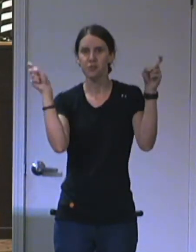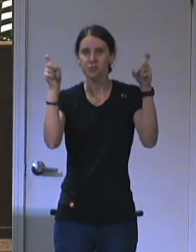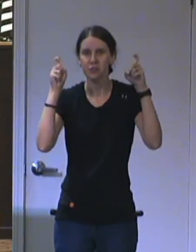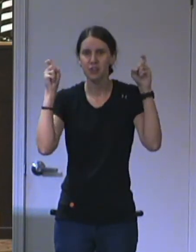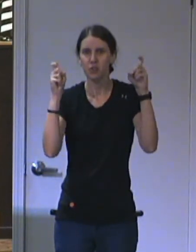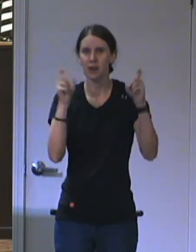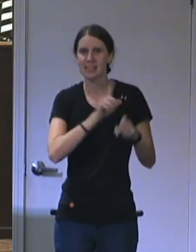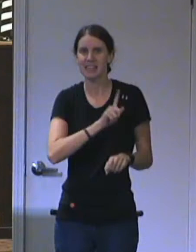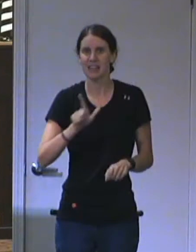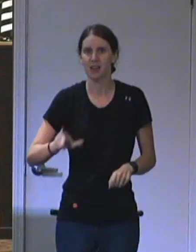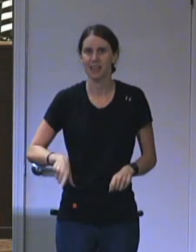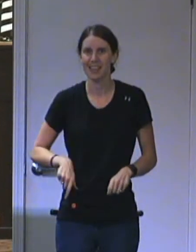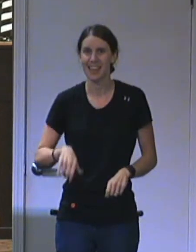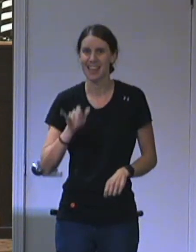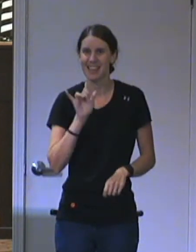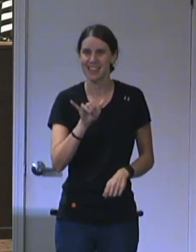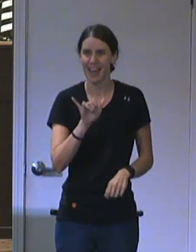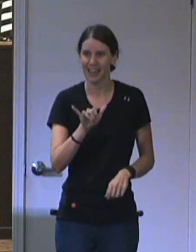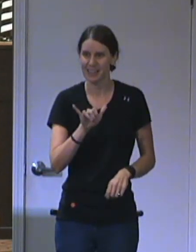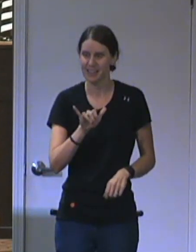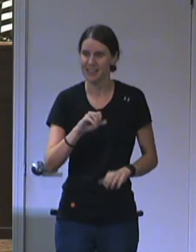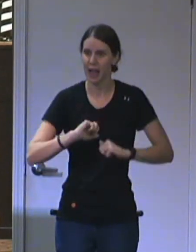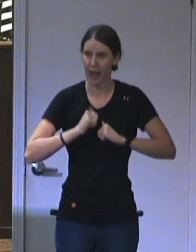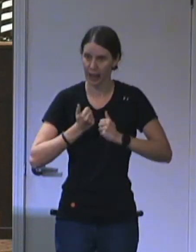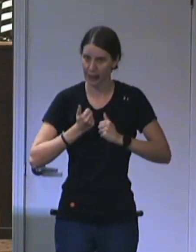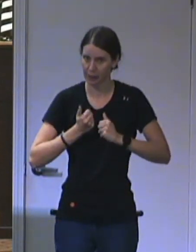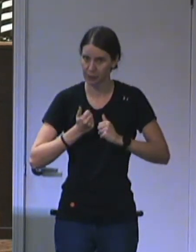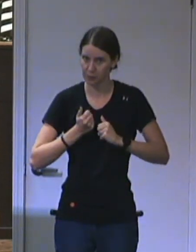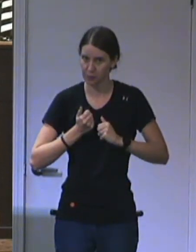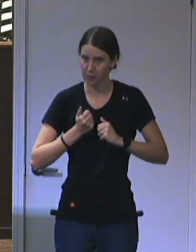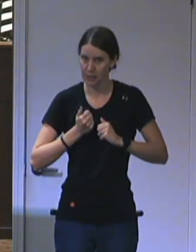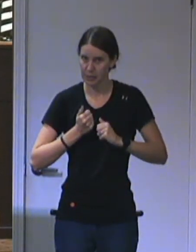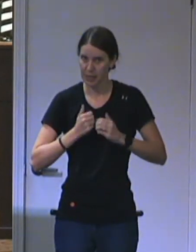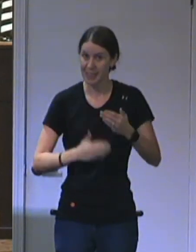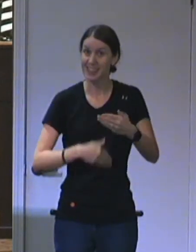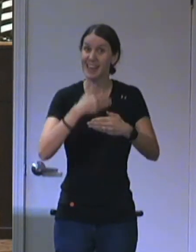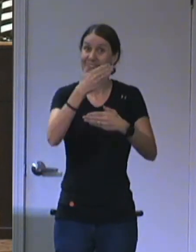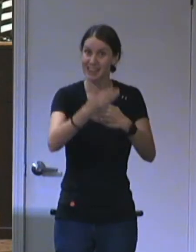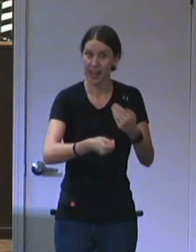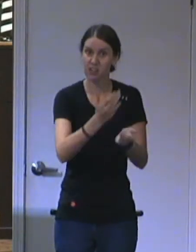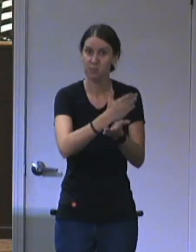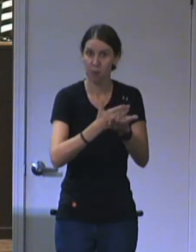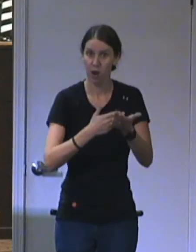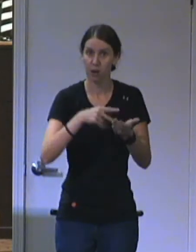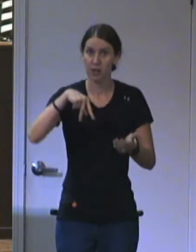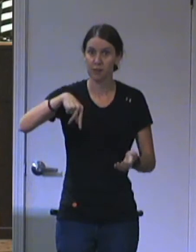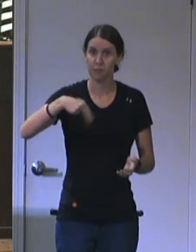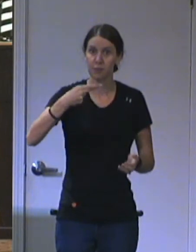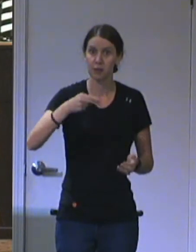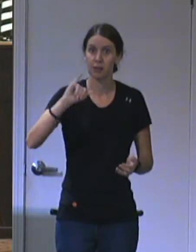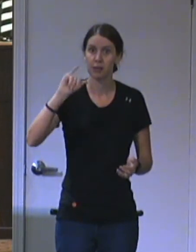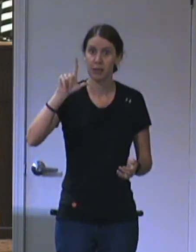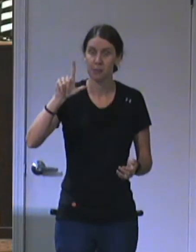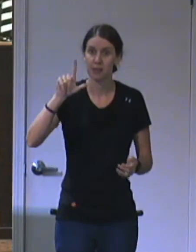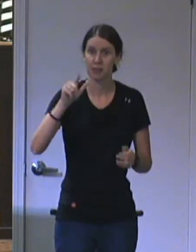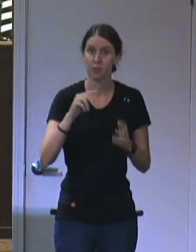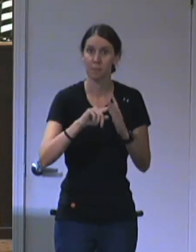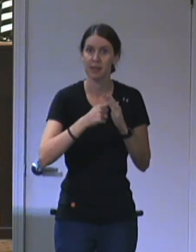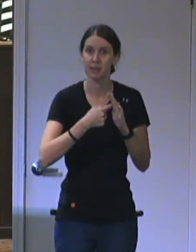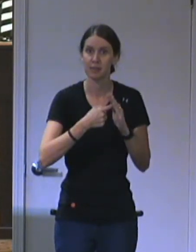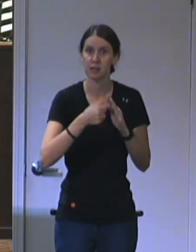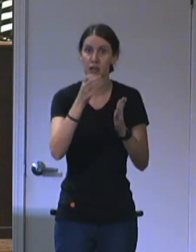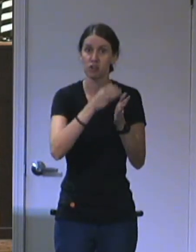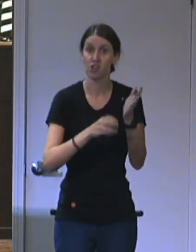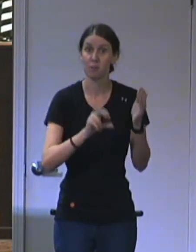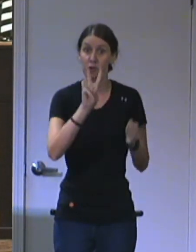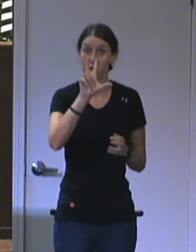Rejoice in the Lord is exactly the way this next section of the book of Philippians begins, chapter number 3